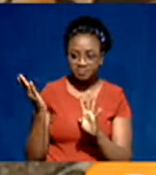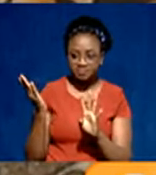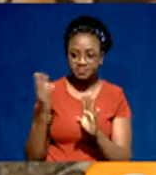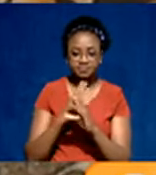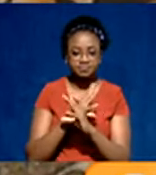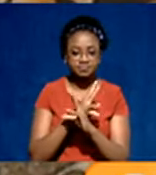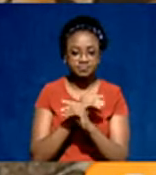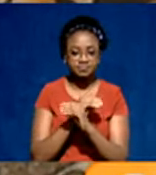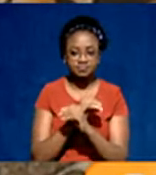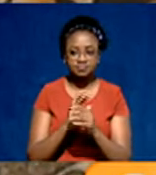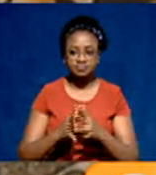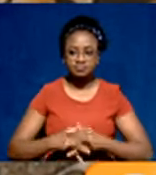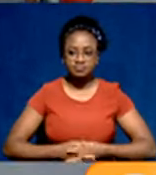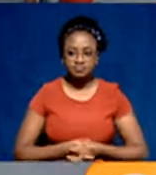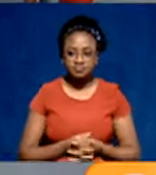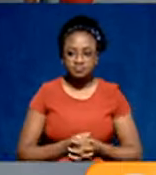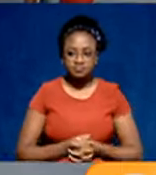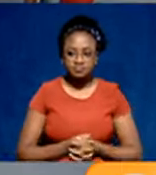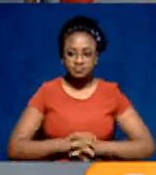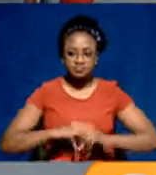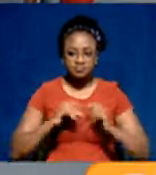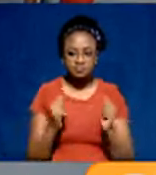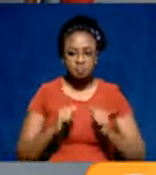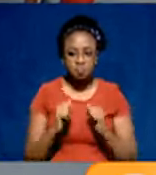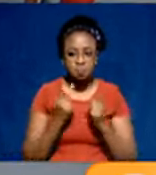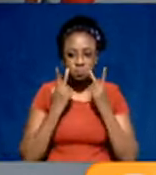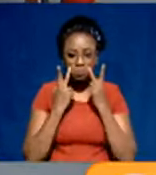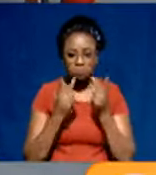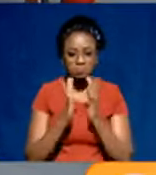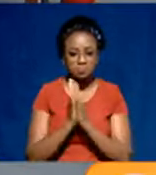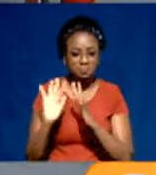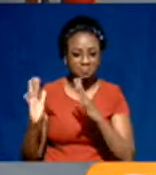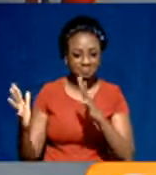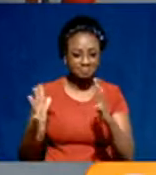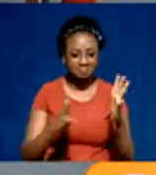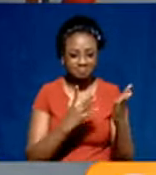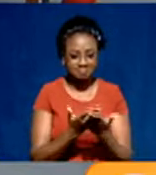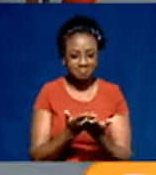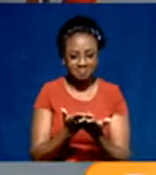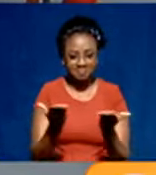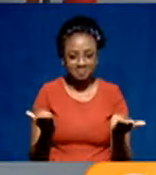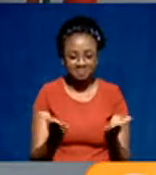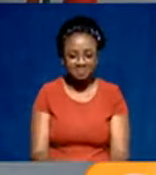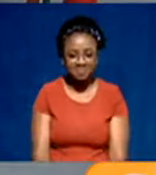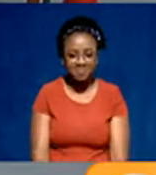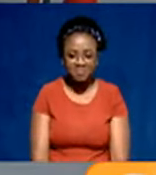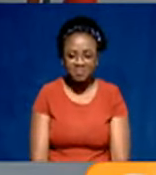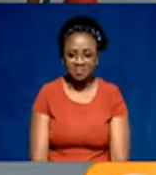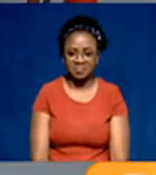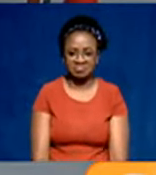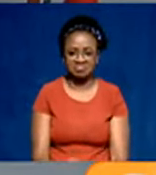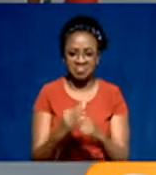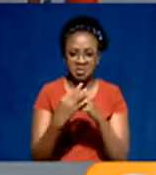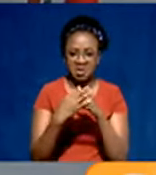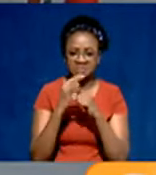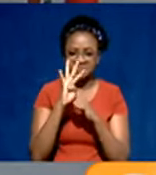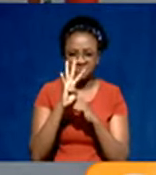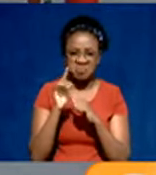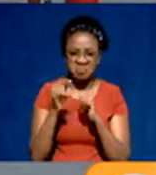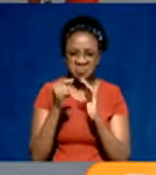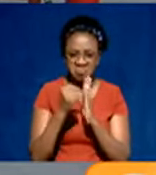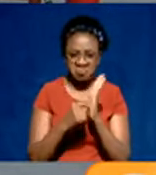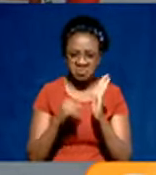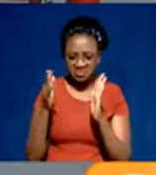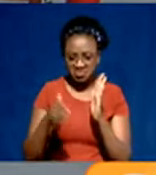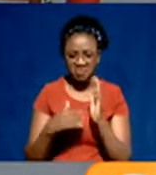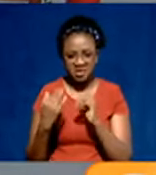her achievements. Folks, good to see you all. Congratulations to you all. Thank you so much. 84 points. Yep. Out of 84.